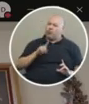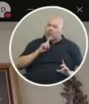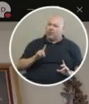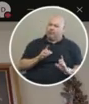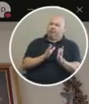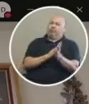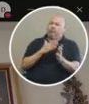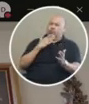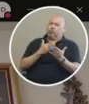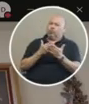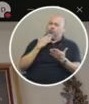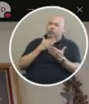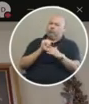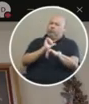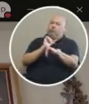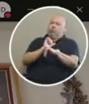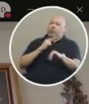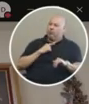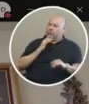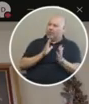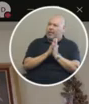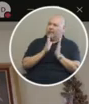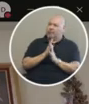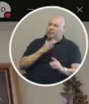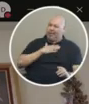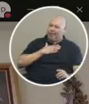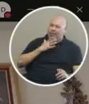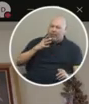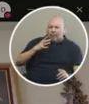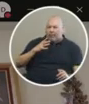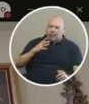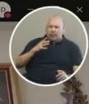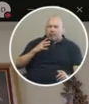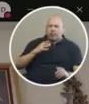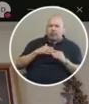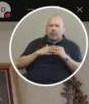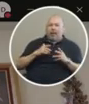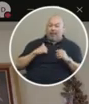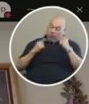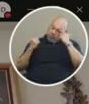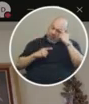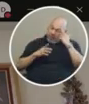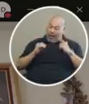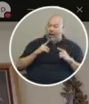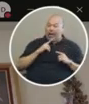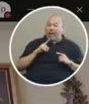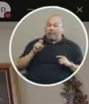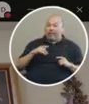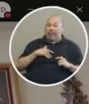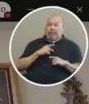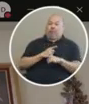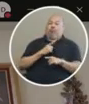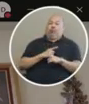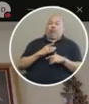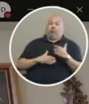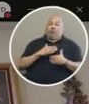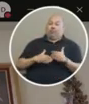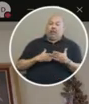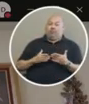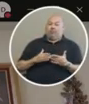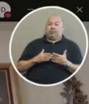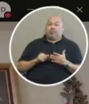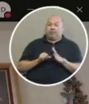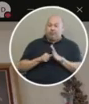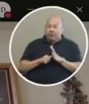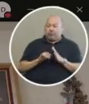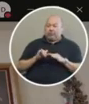really, we are very pleased with the leaders that we have on the dais that are really taking the proper steps and pushing